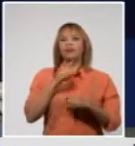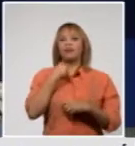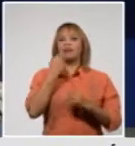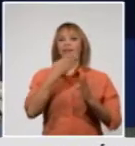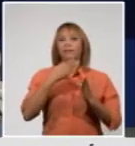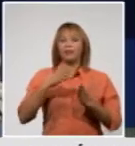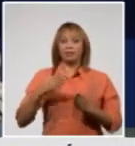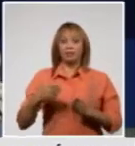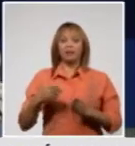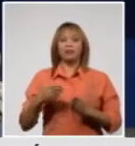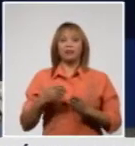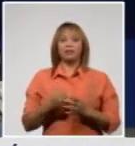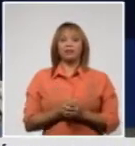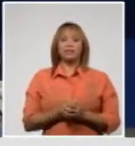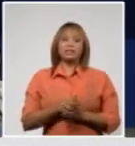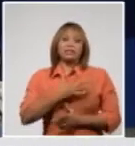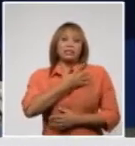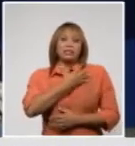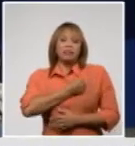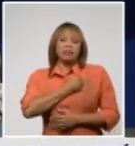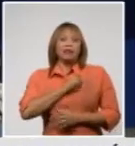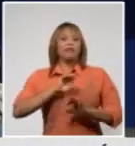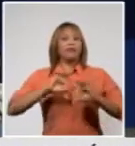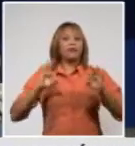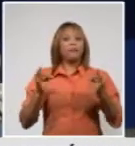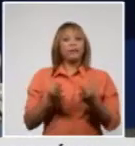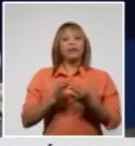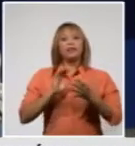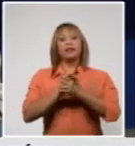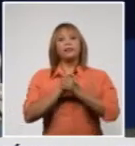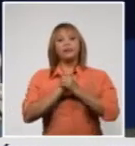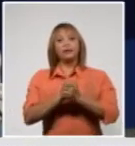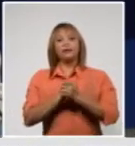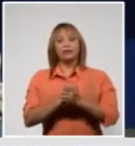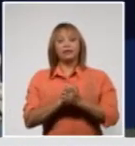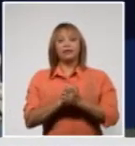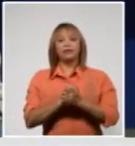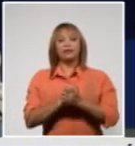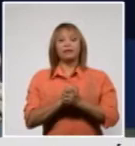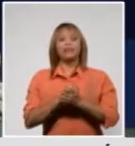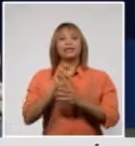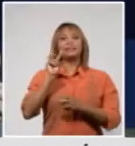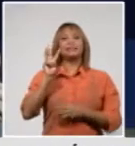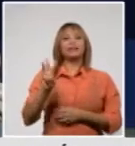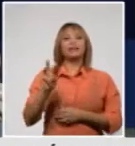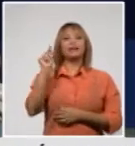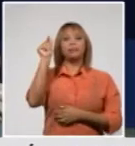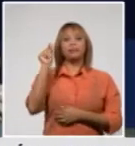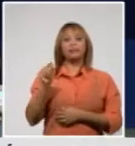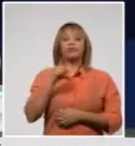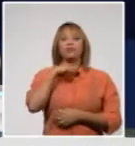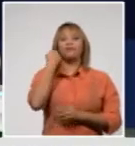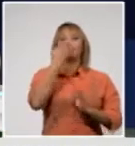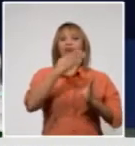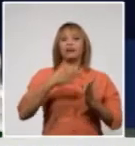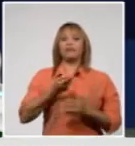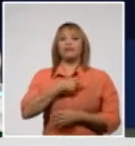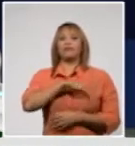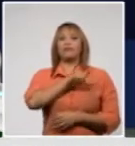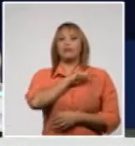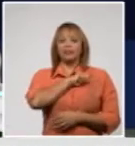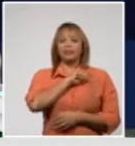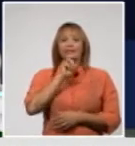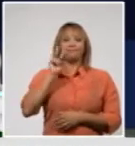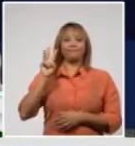Today, we regret to report the death of three people yesterday. We offer our condolences to